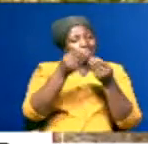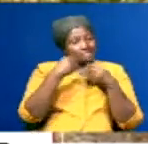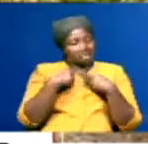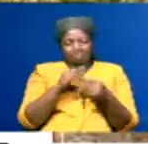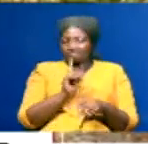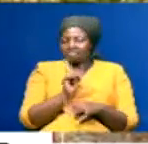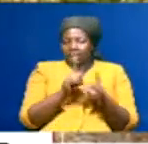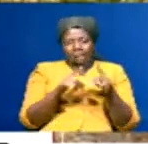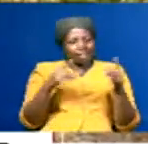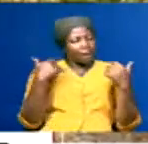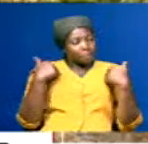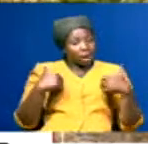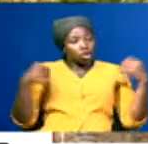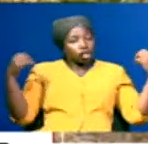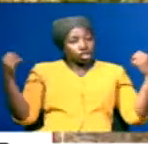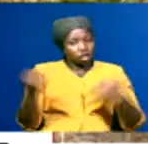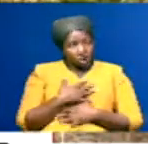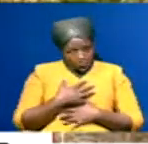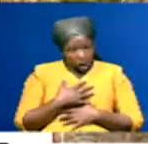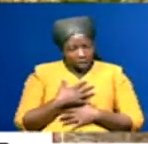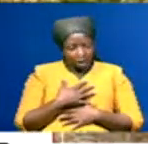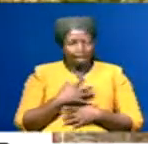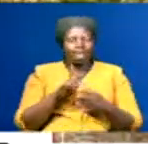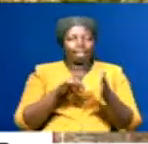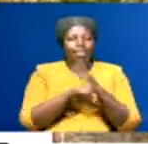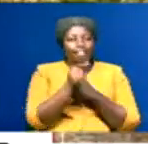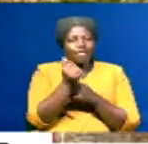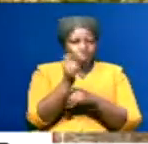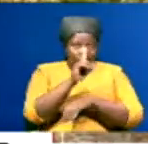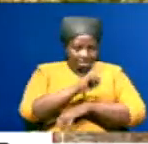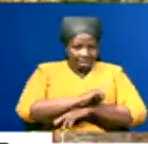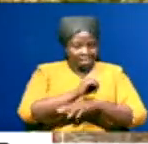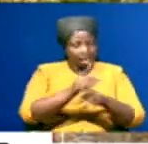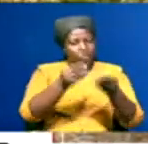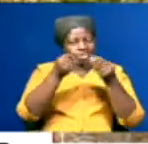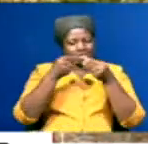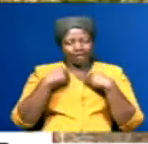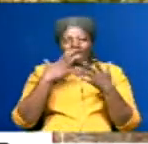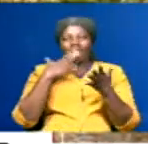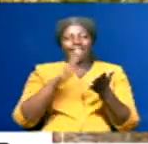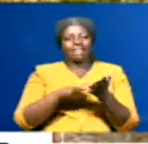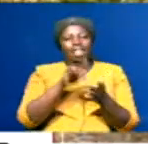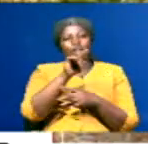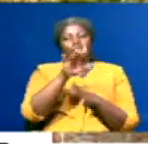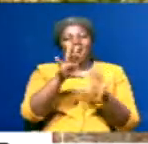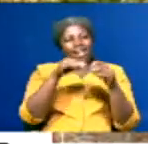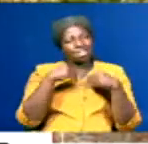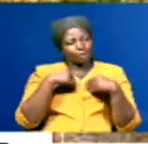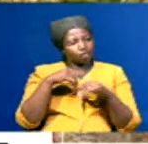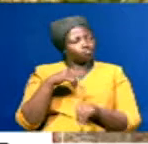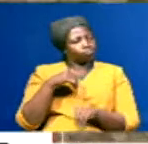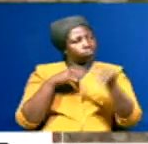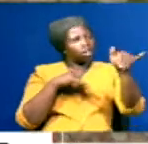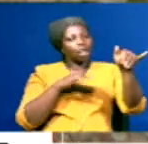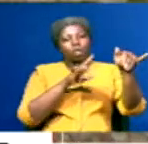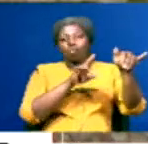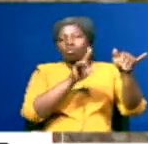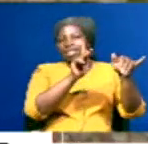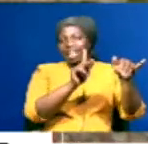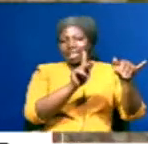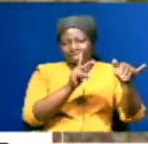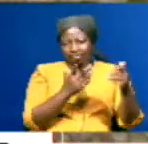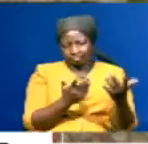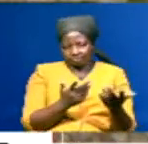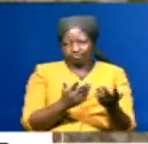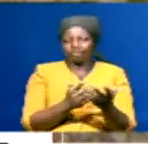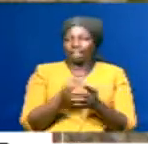shocked that in a few days I got a letter. You have been accepted to go to London. As you were